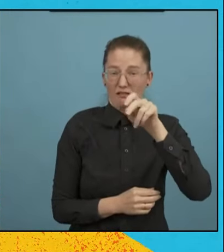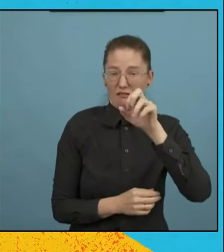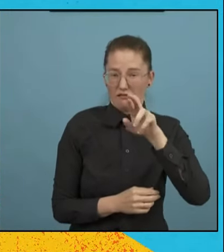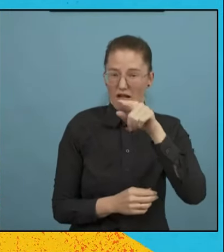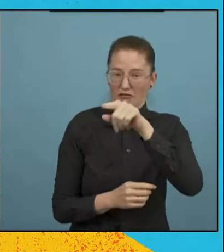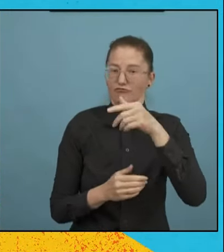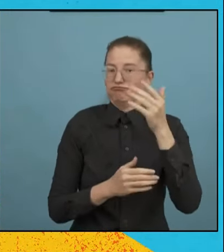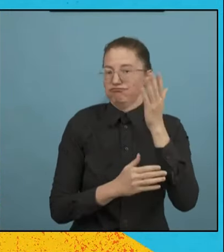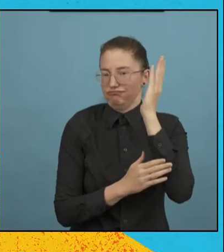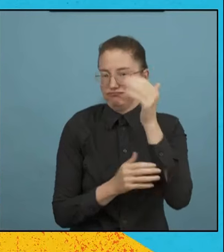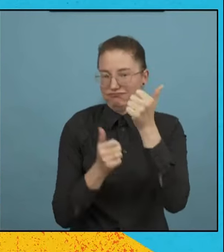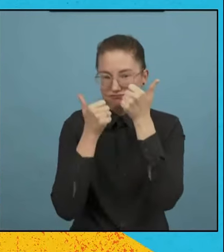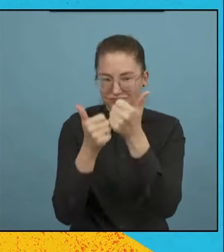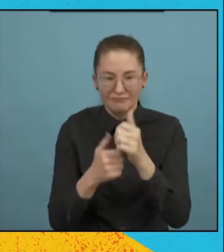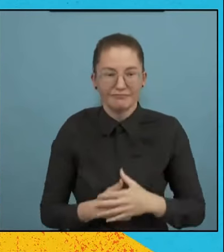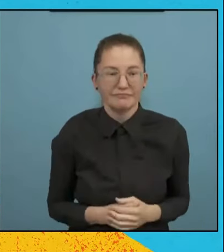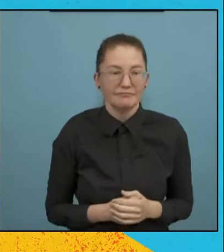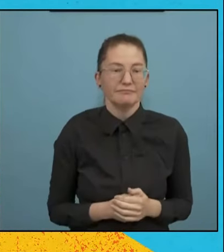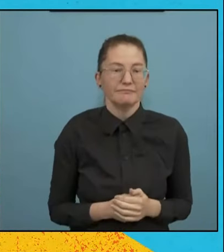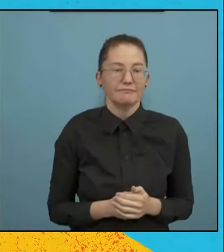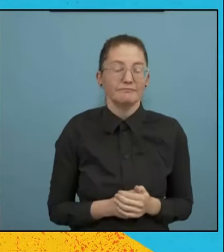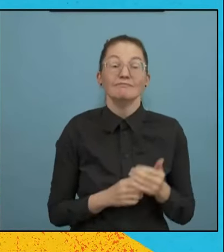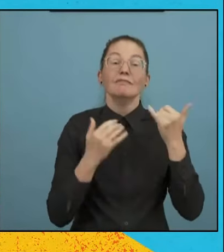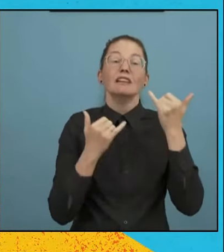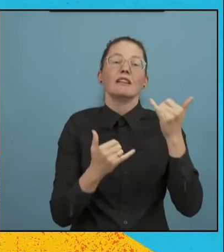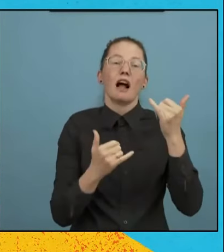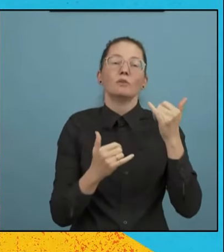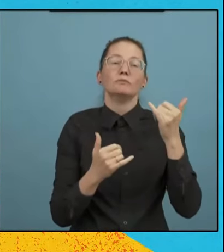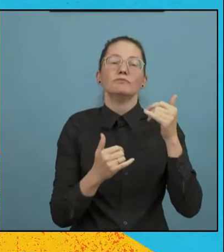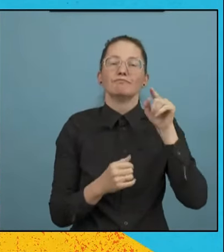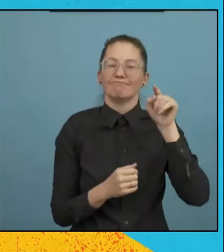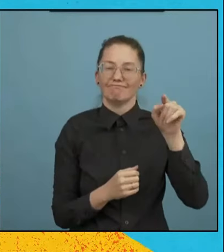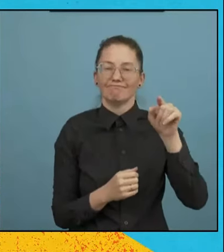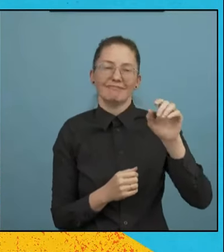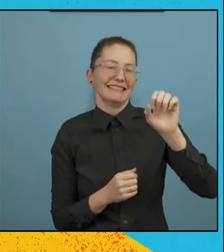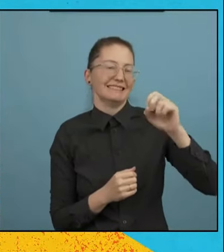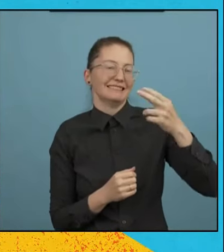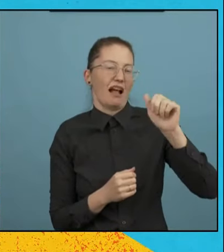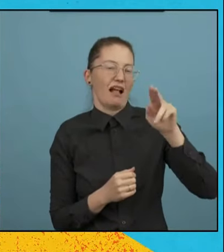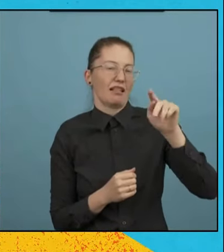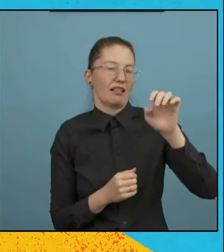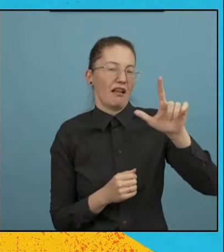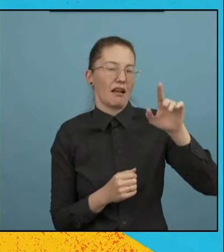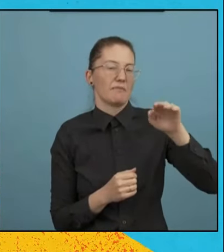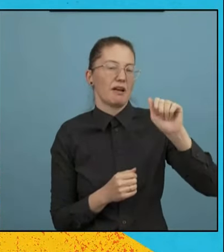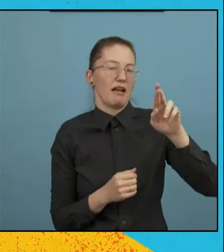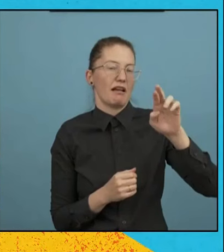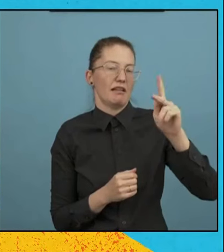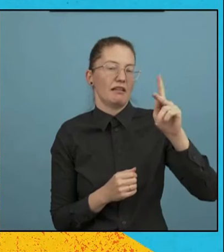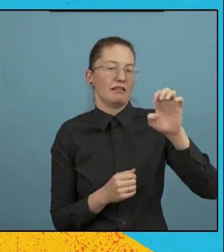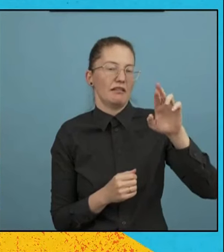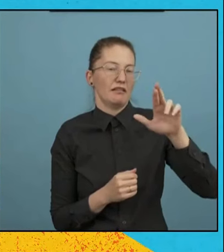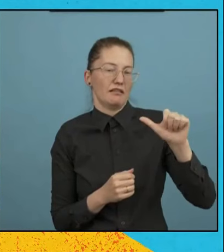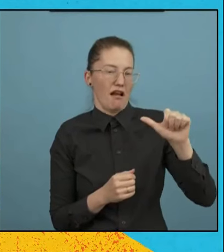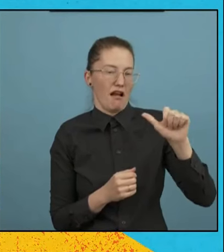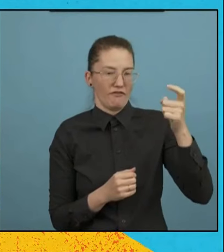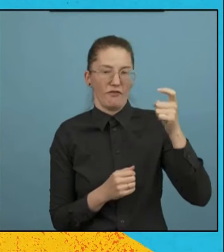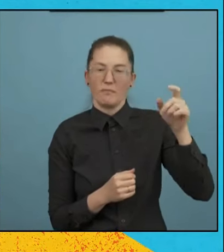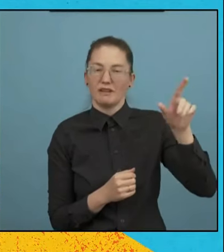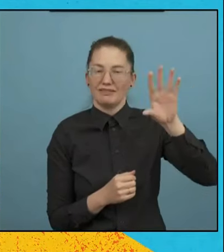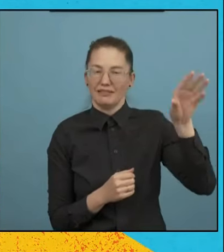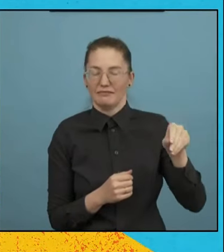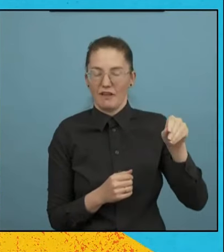for low-income children in Zimbabwe while focusing on issues of women's empowerment. Chantal, what is the role of young people in